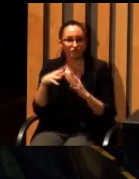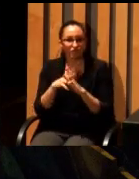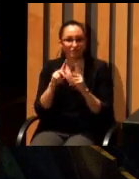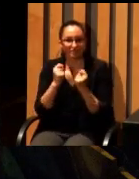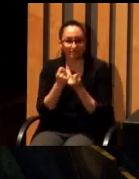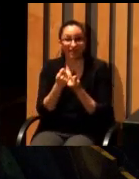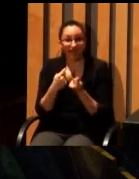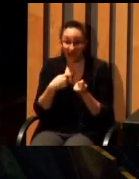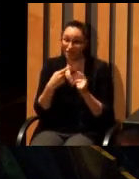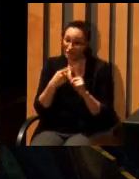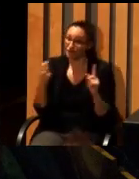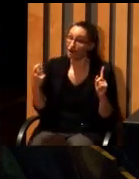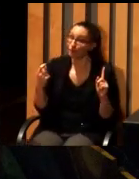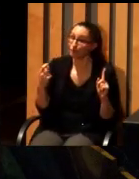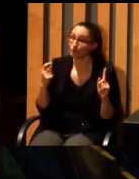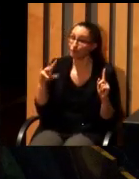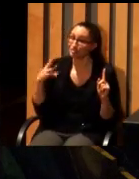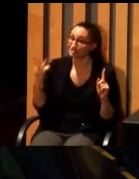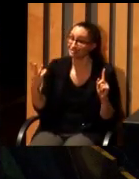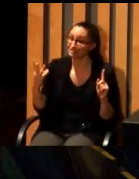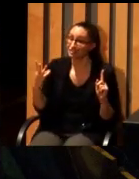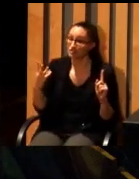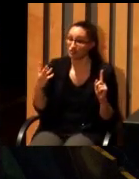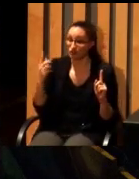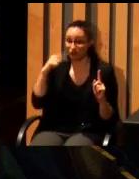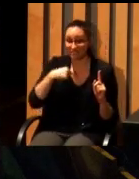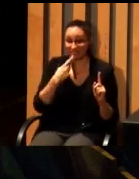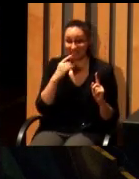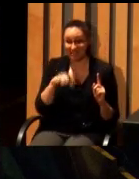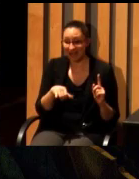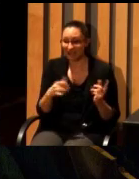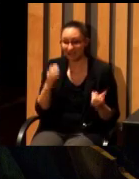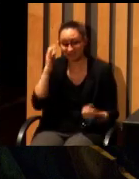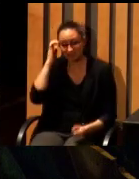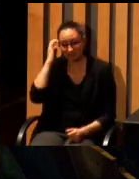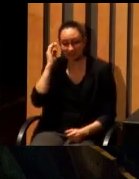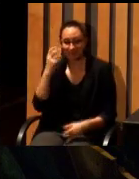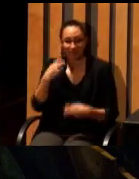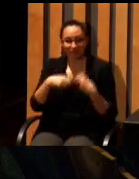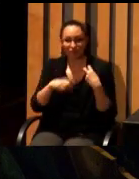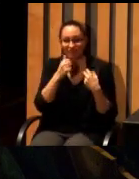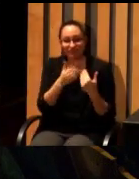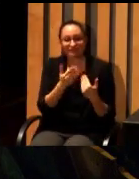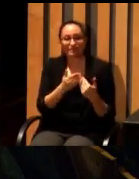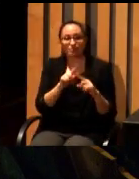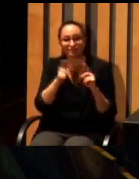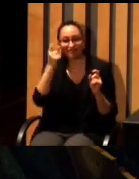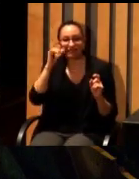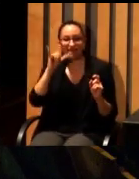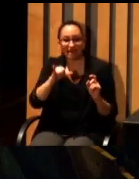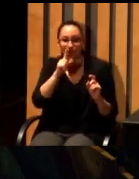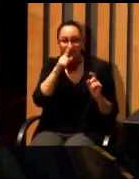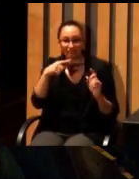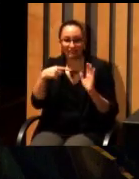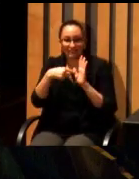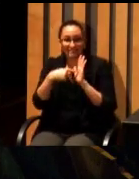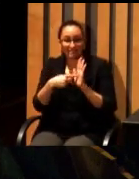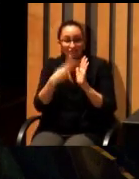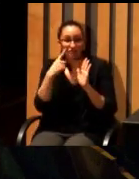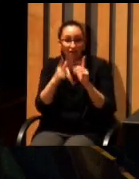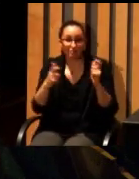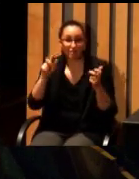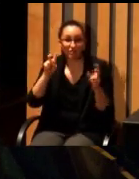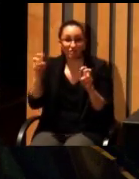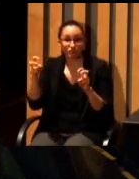that. The Washington football team is simply symptomatic of a larger issue, if not dealt with,